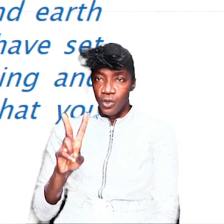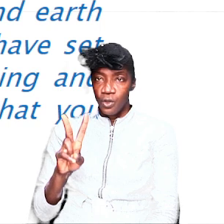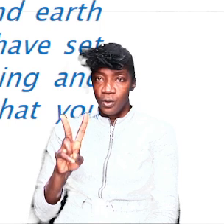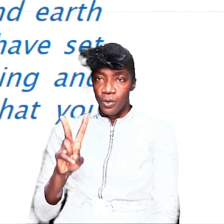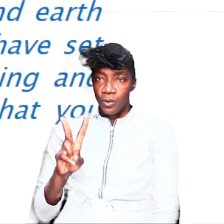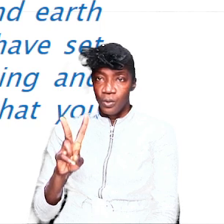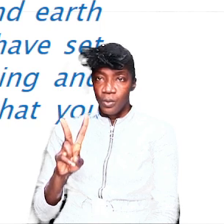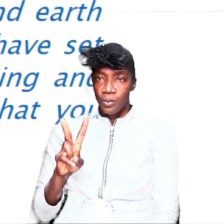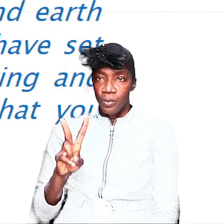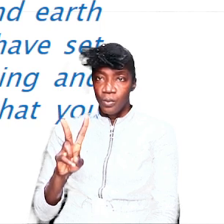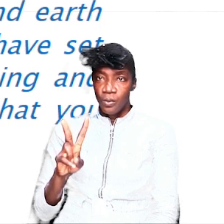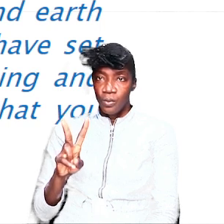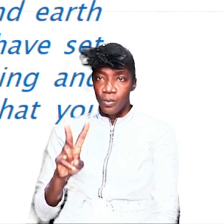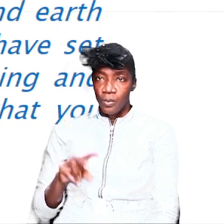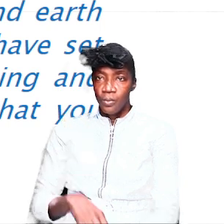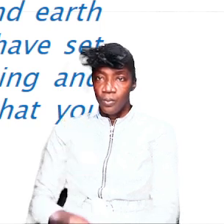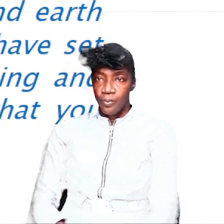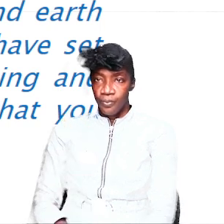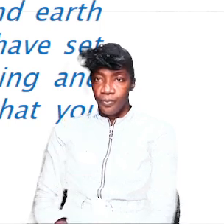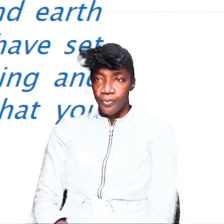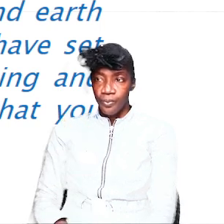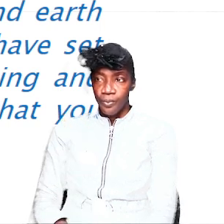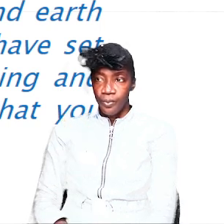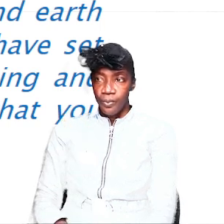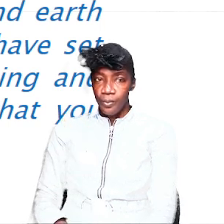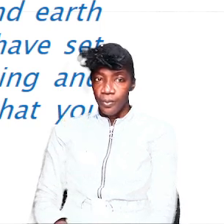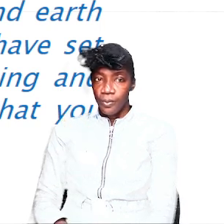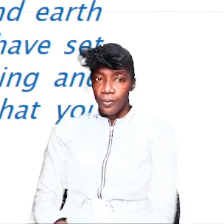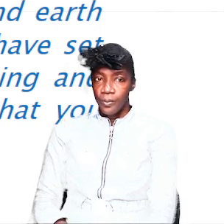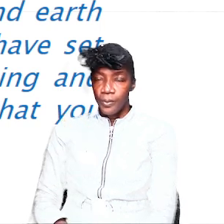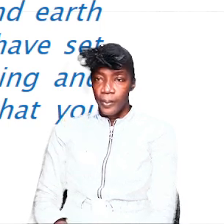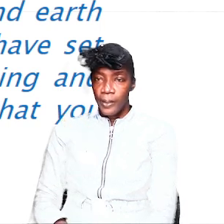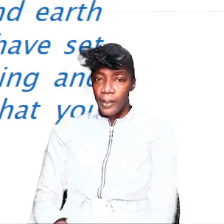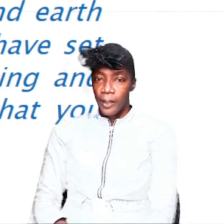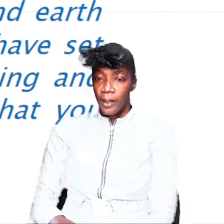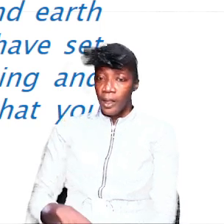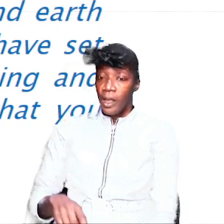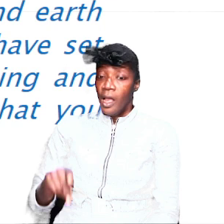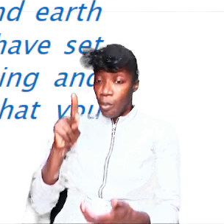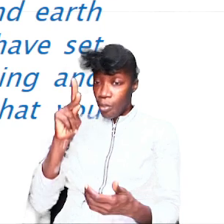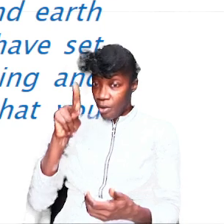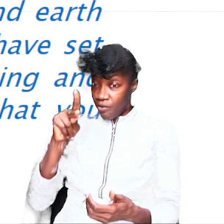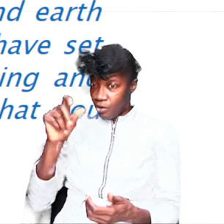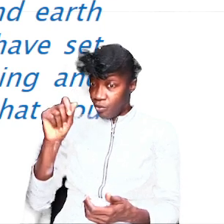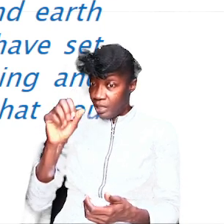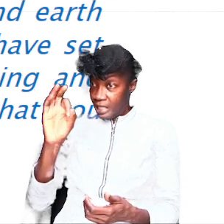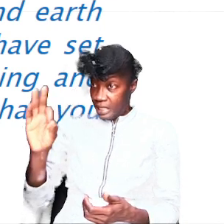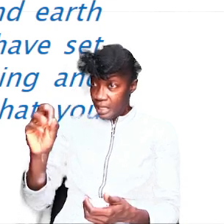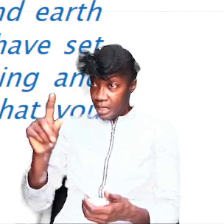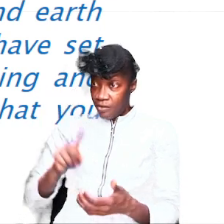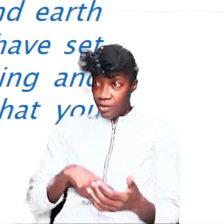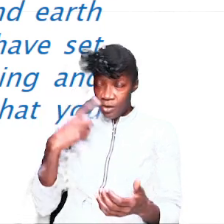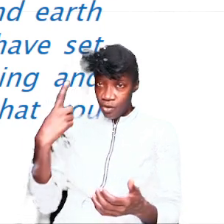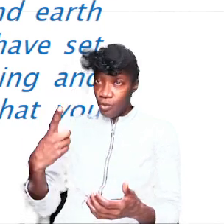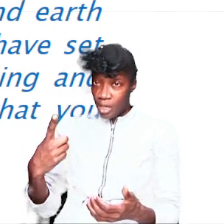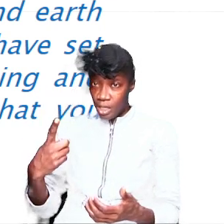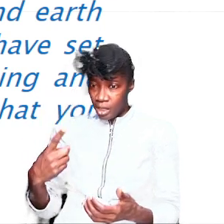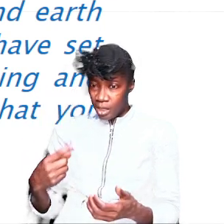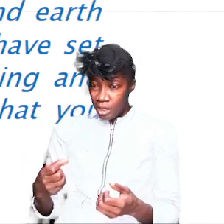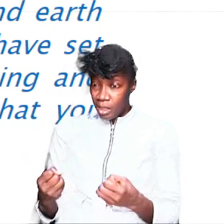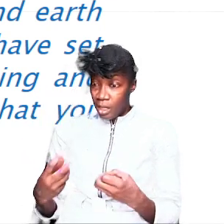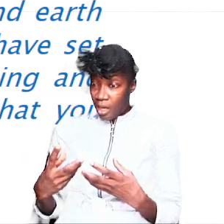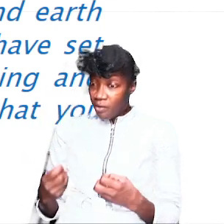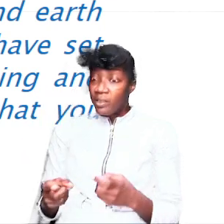1. Proverbs 29 verse 1. He that being often reproved hardeneth his neck shall